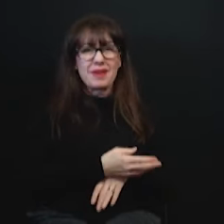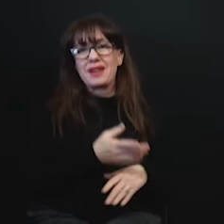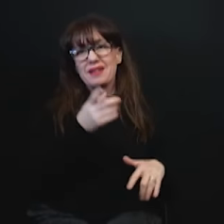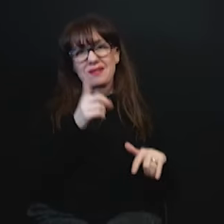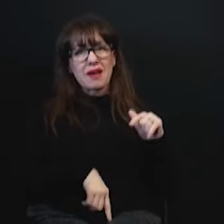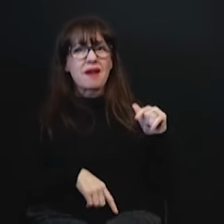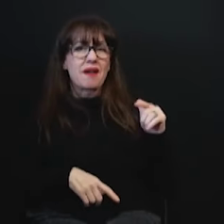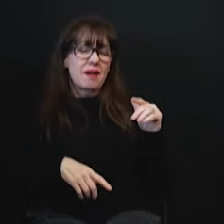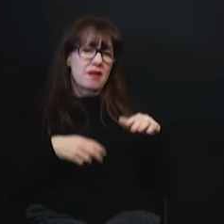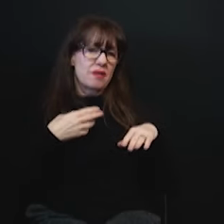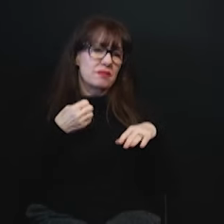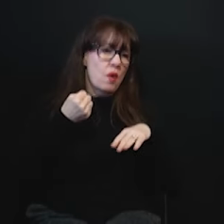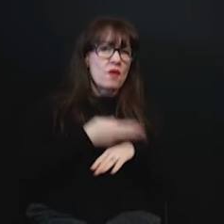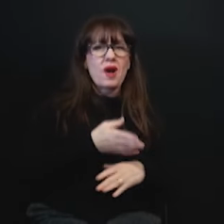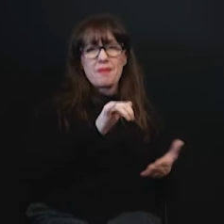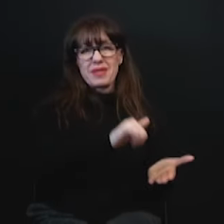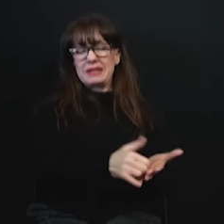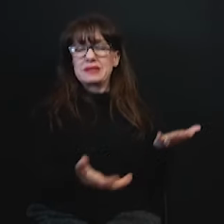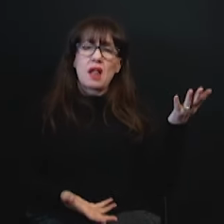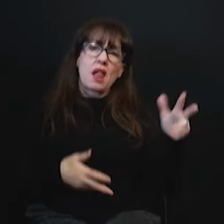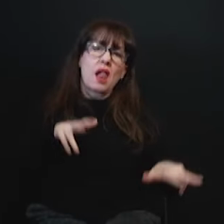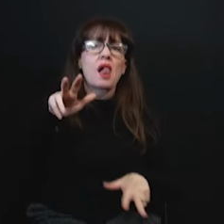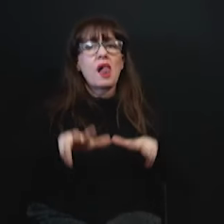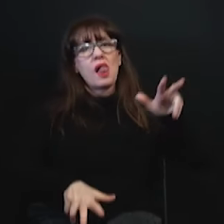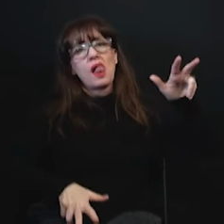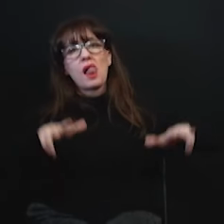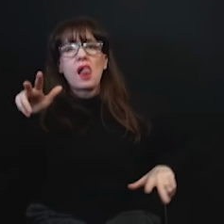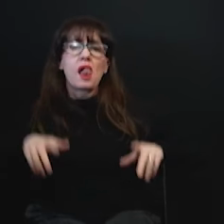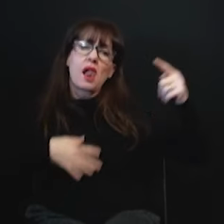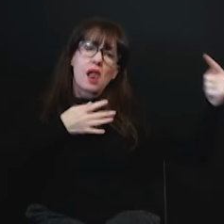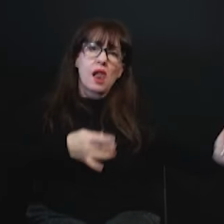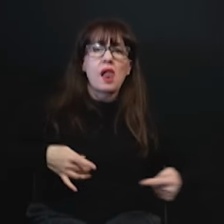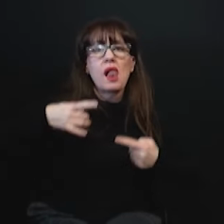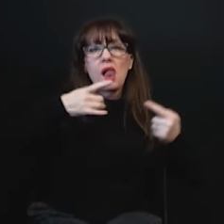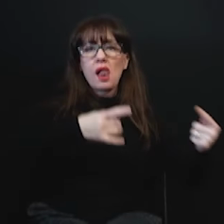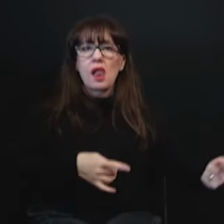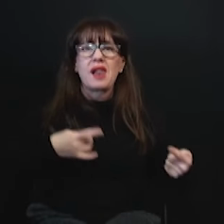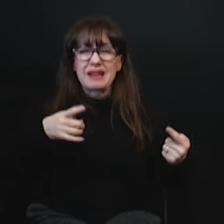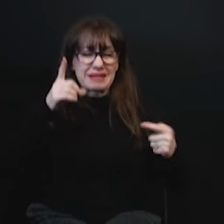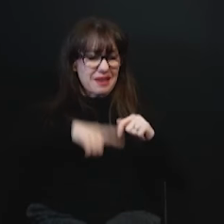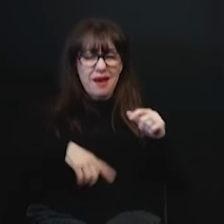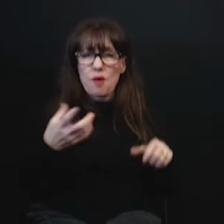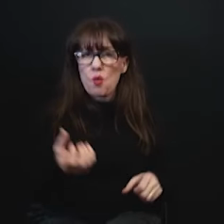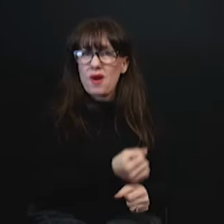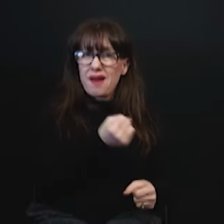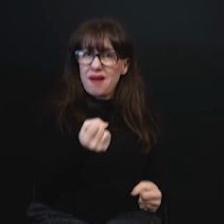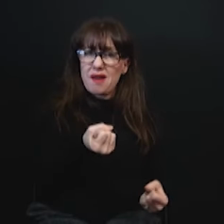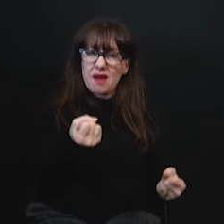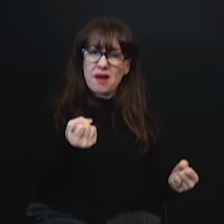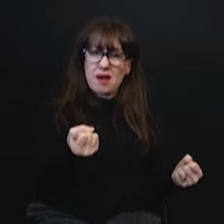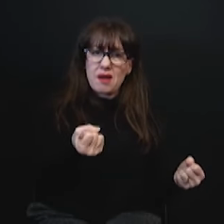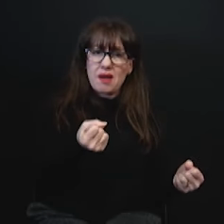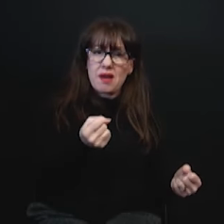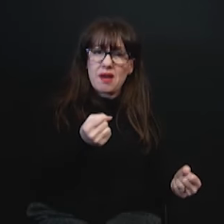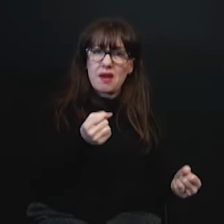power to overcome this. I don't think I have the power to win in this